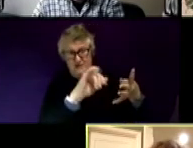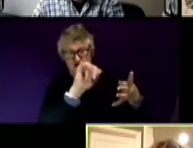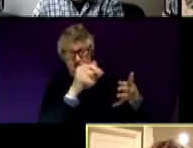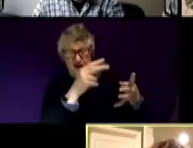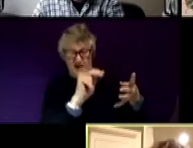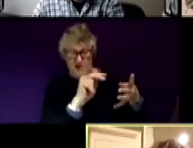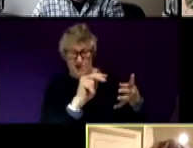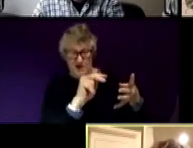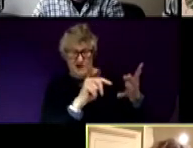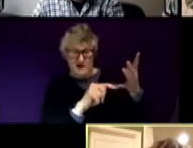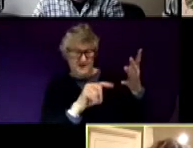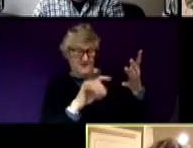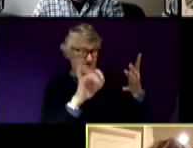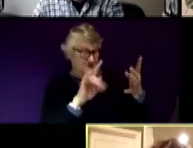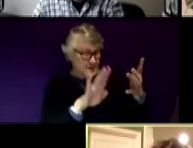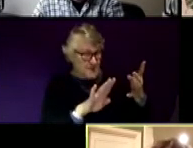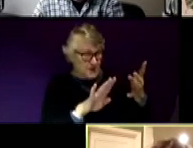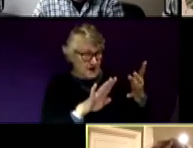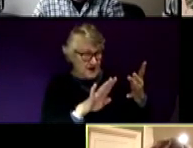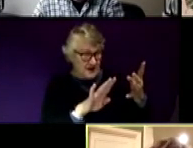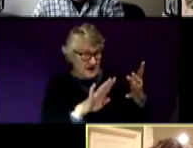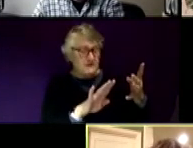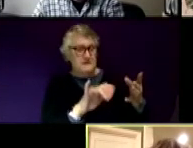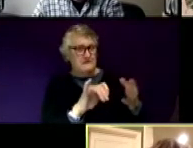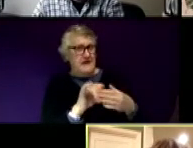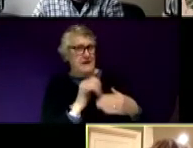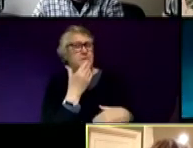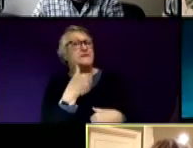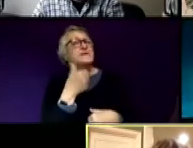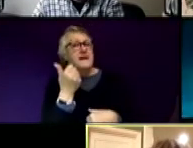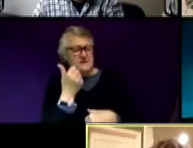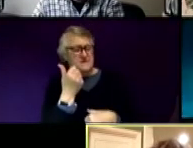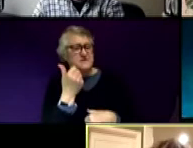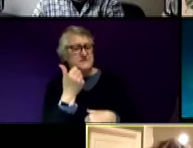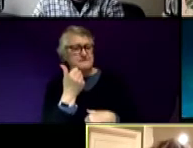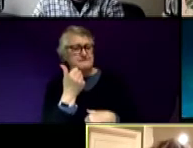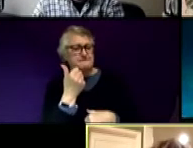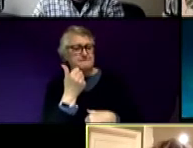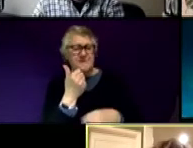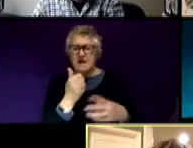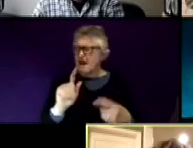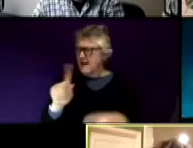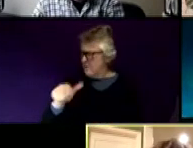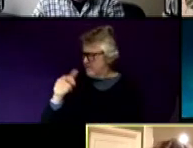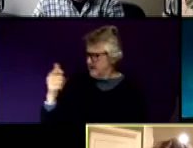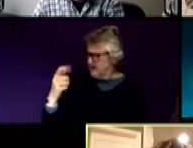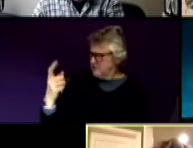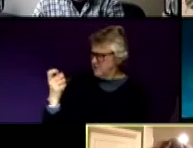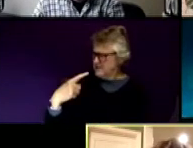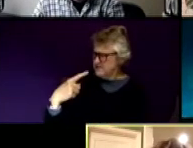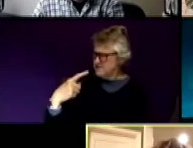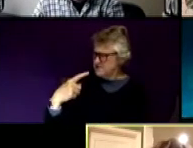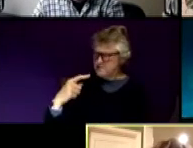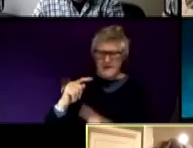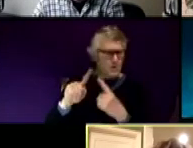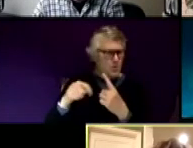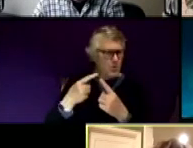I think there was another question. What was the other question, Barb, about, I think it was about when it will go to council, the